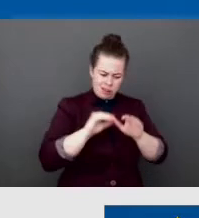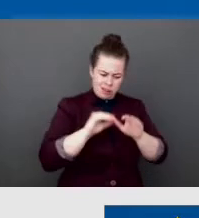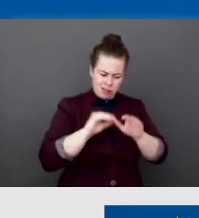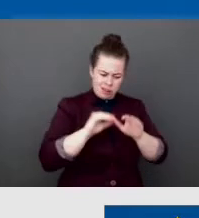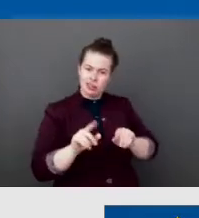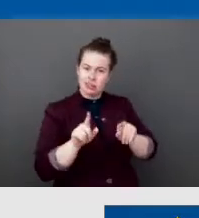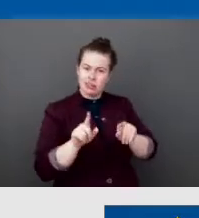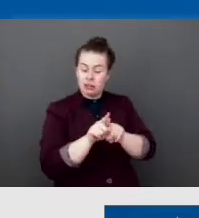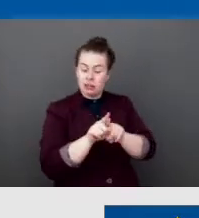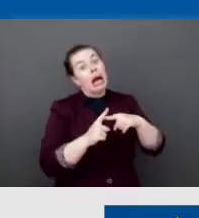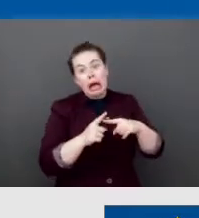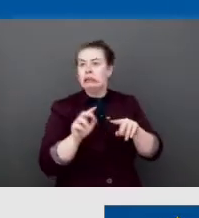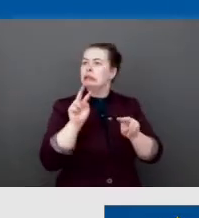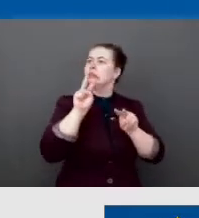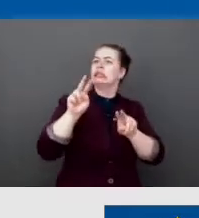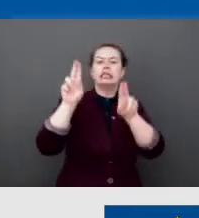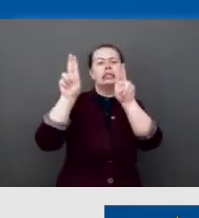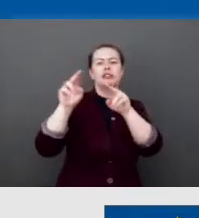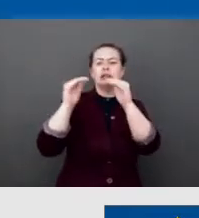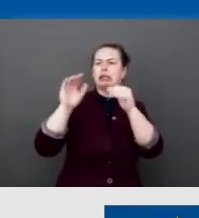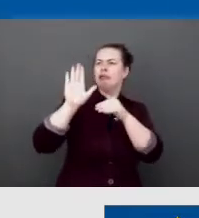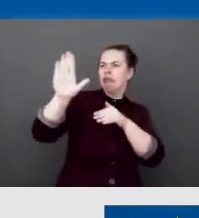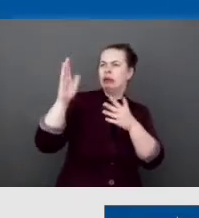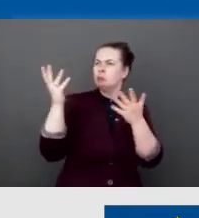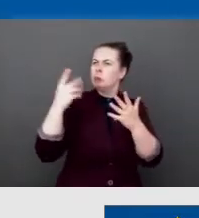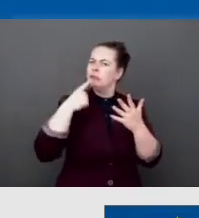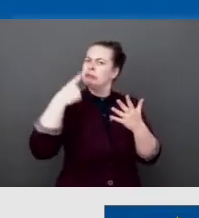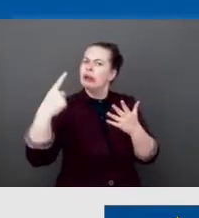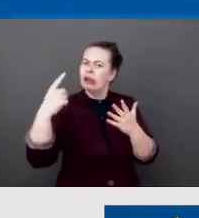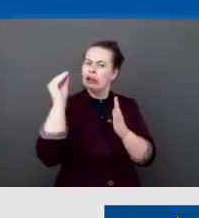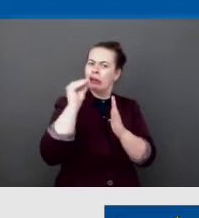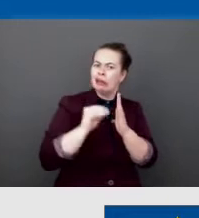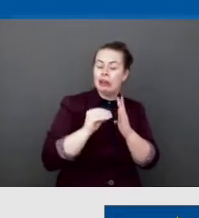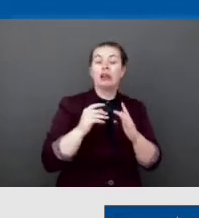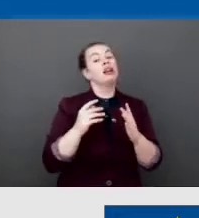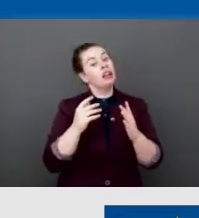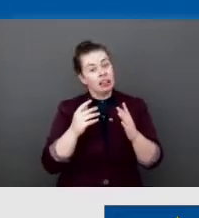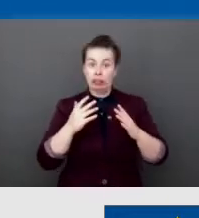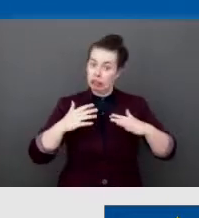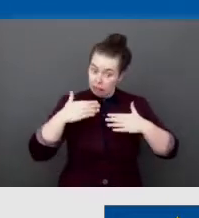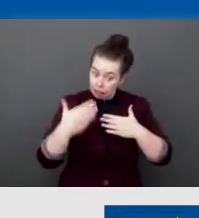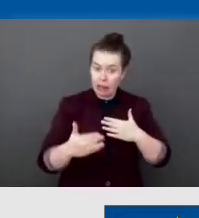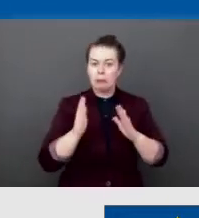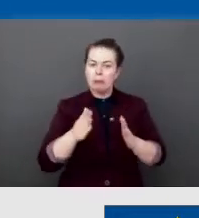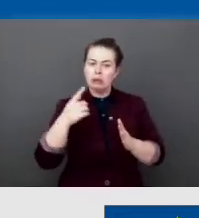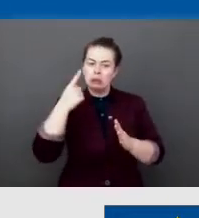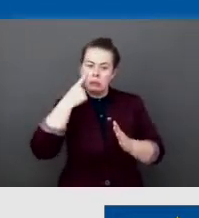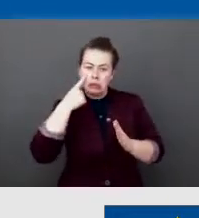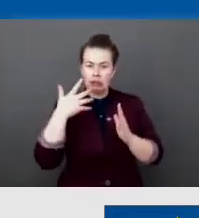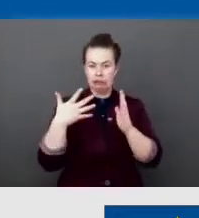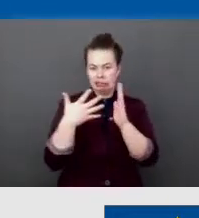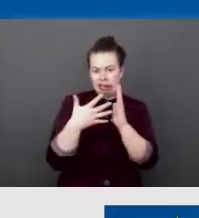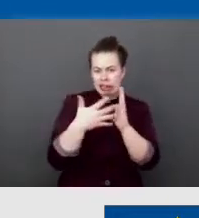quality improvement methodology based on the International Healthcare Institute type of work, where you'd have small-scale tests of change